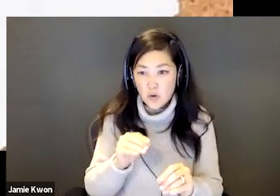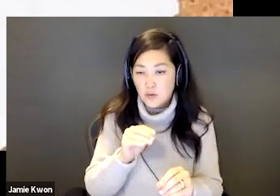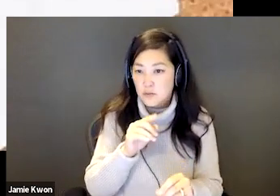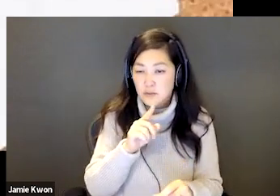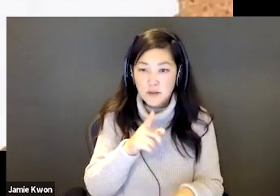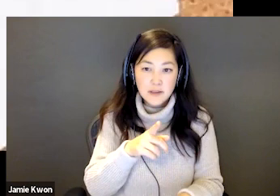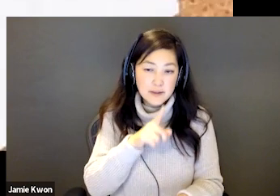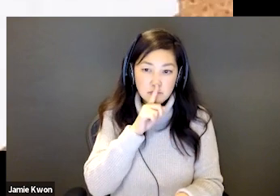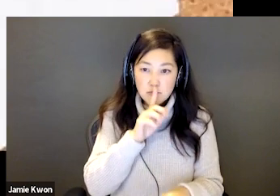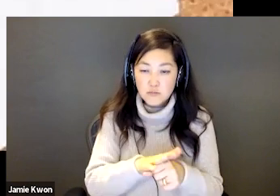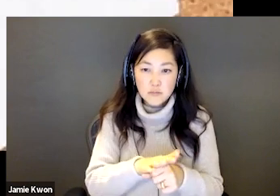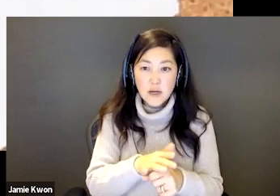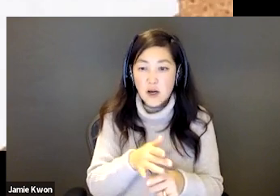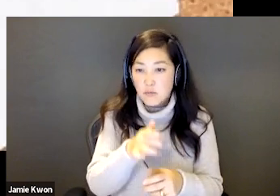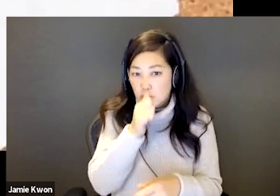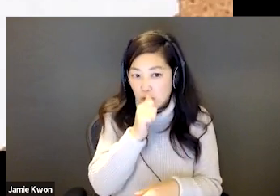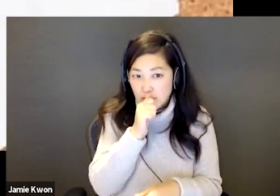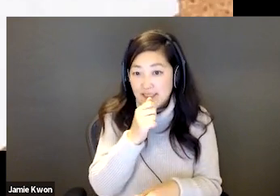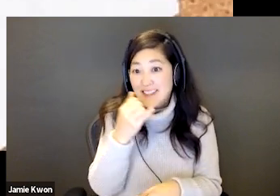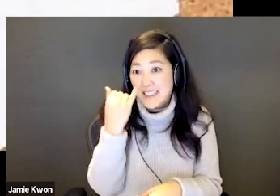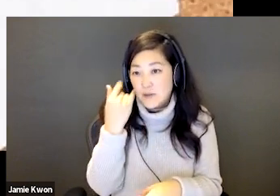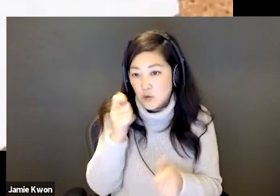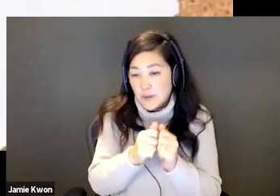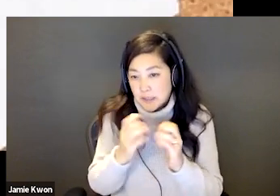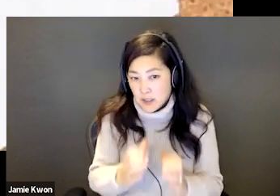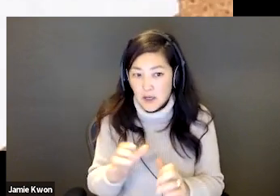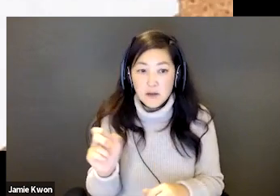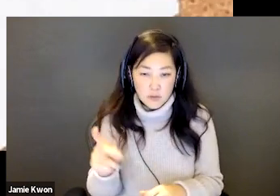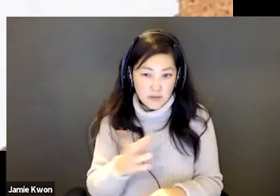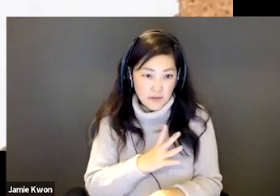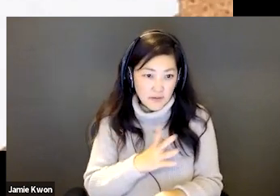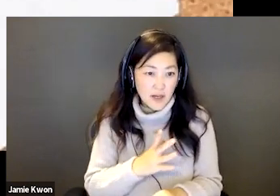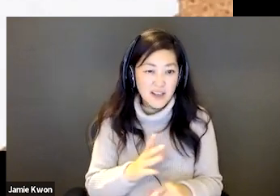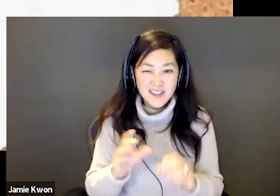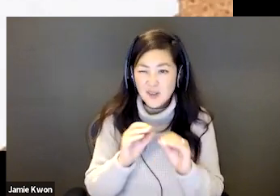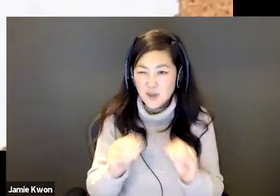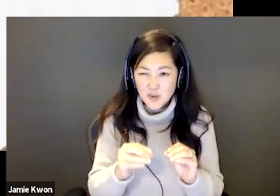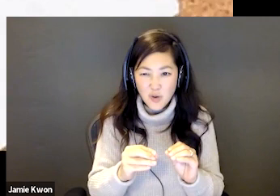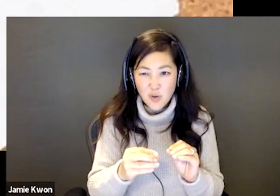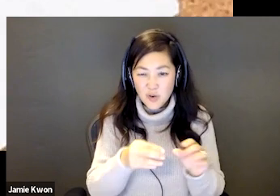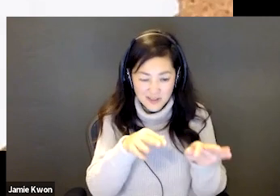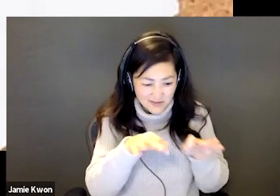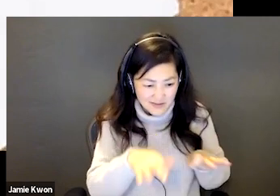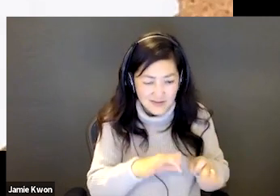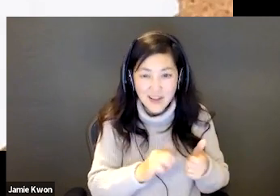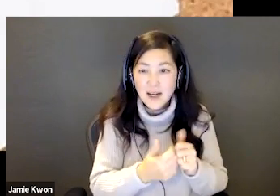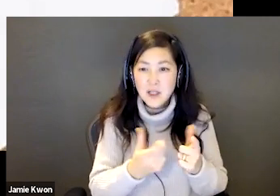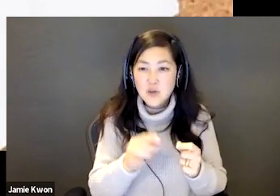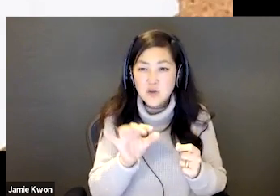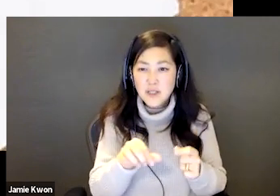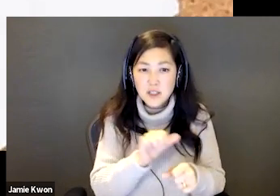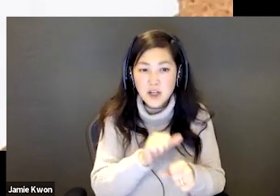privacy unless with a client. There was no guide how to do the job, only a lengthy list